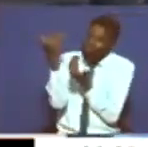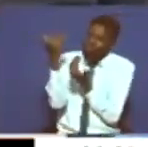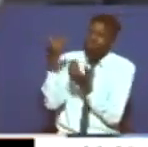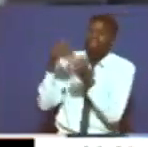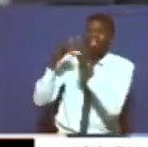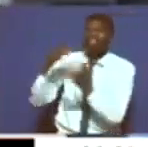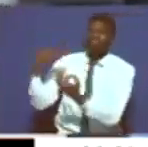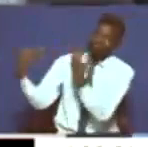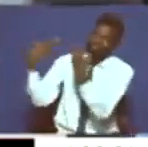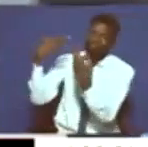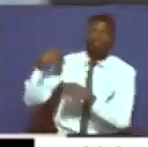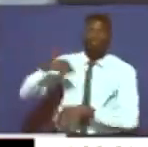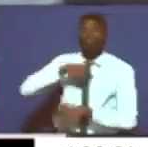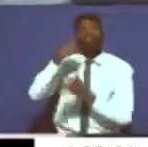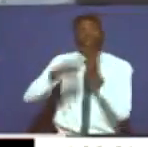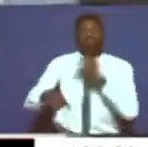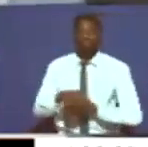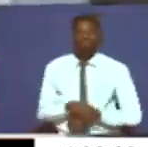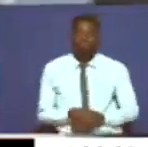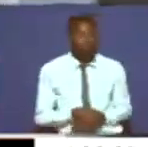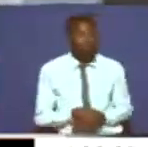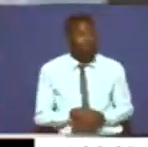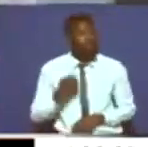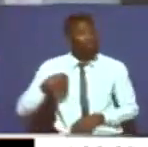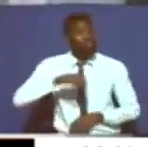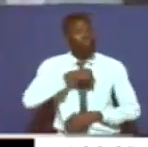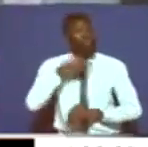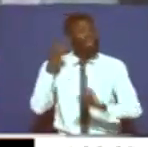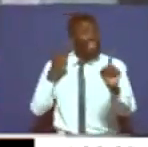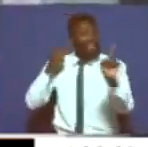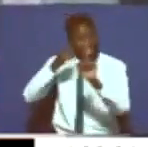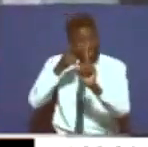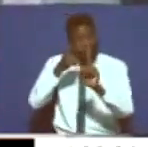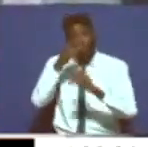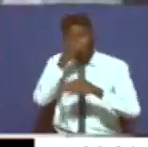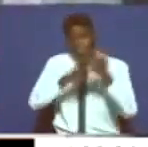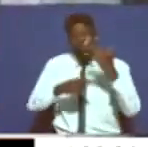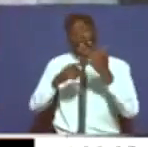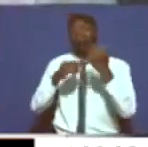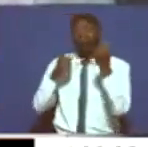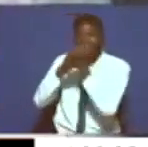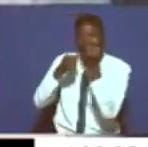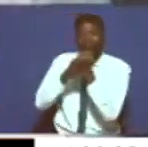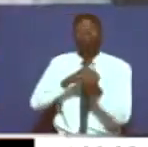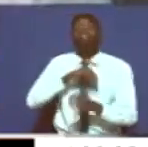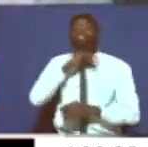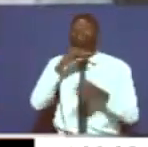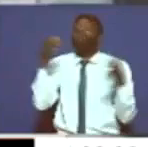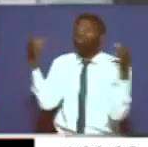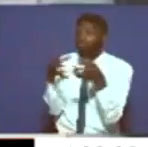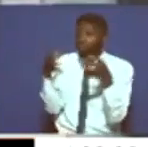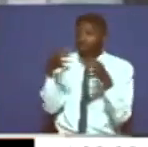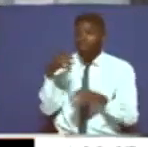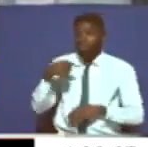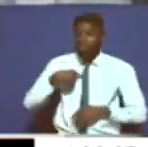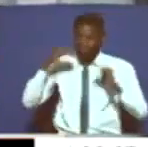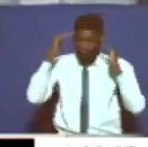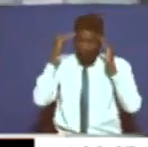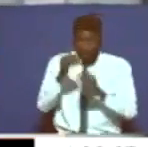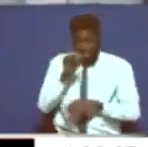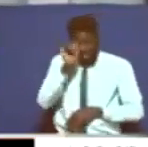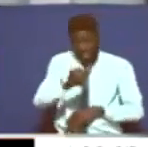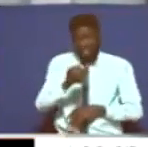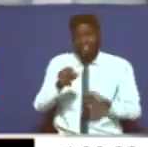Today, we are here to drum support for the Azimio caravan. And I think that is what I will focus on as a resident of